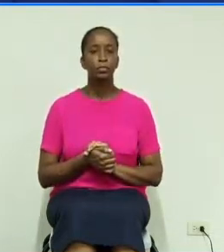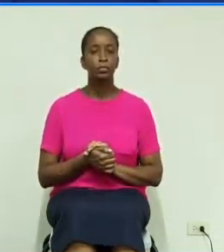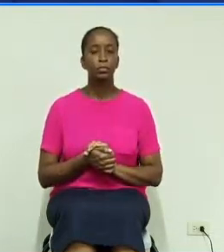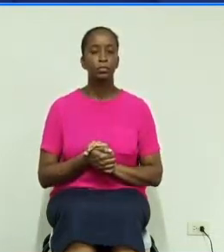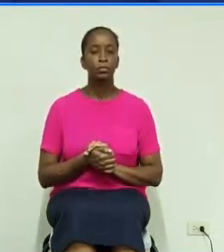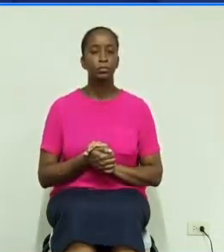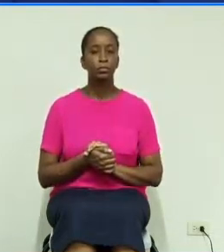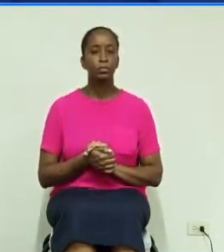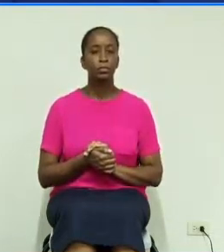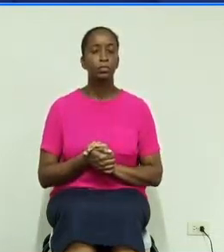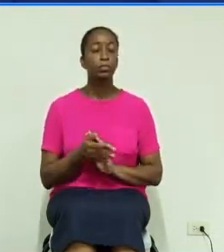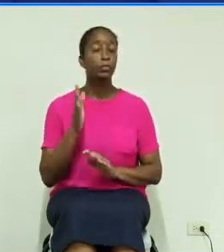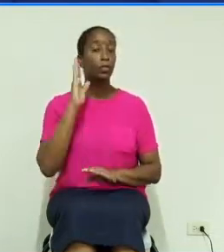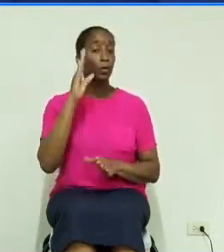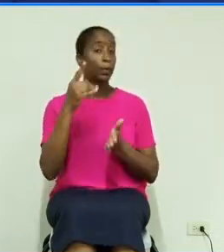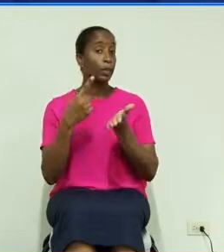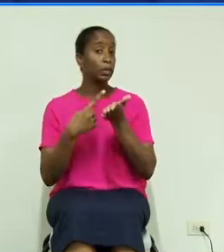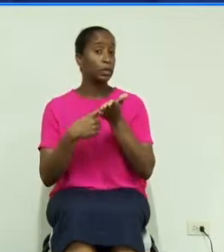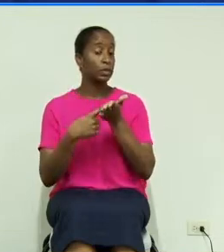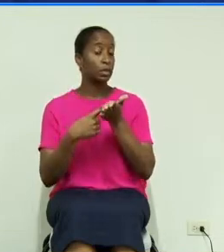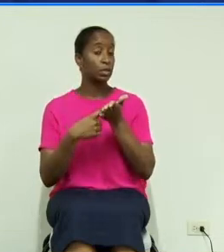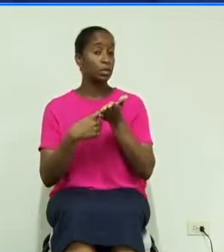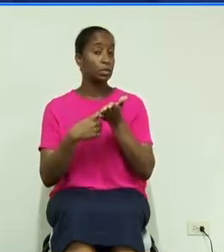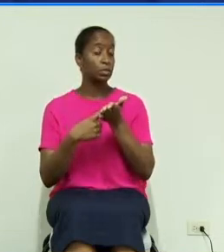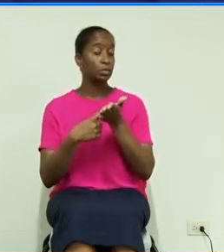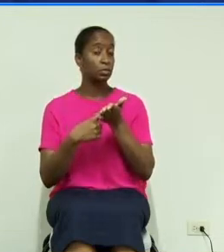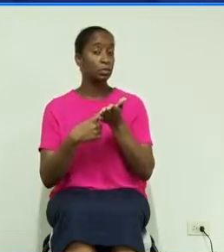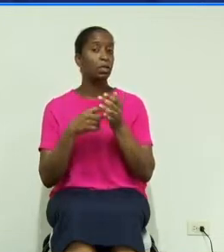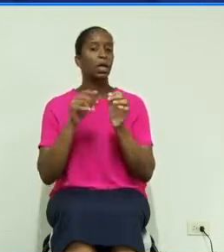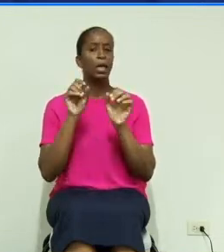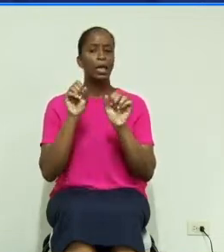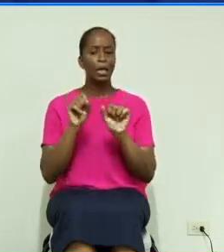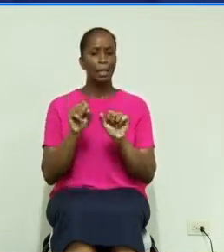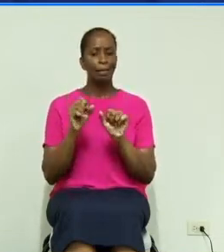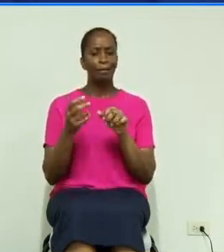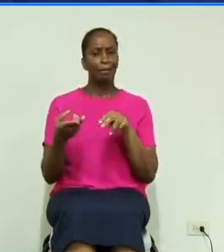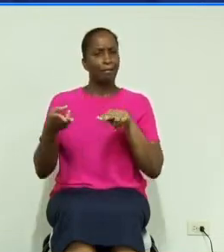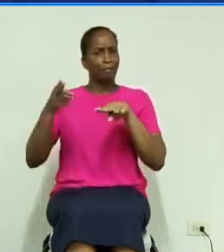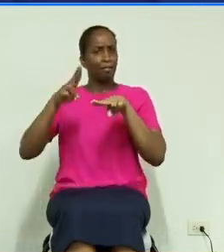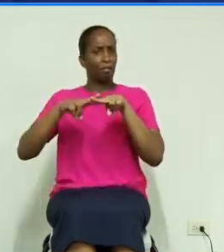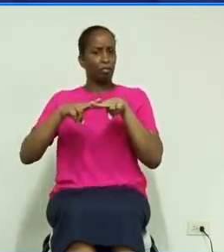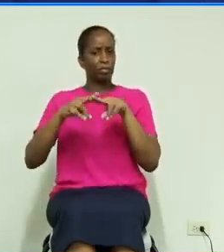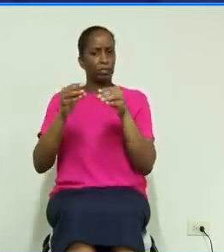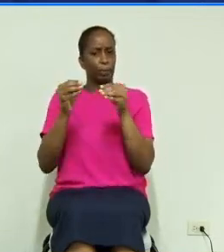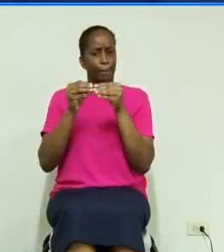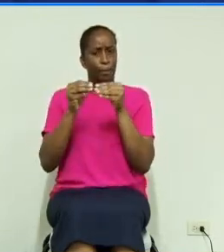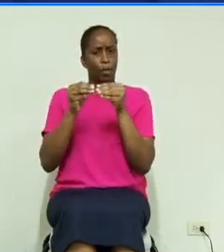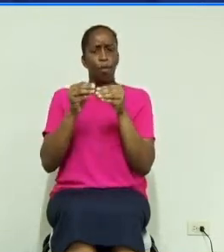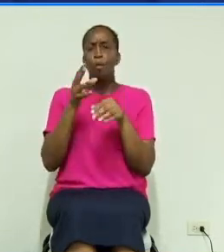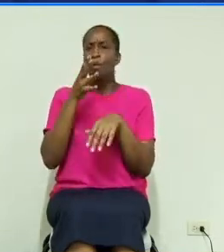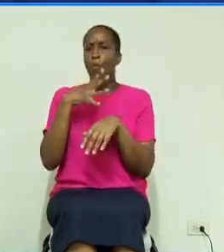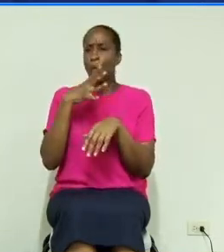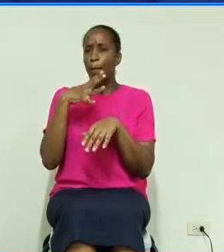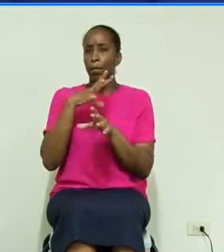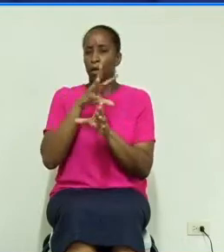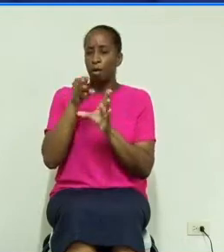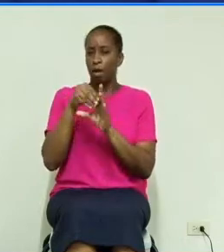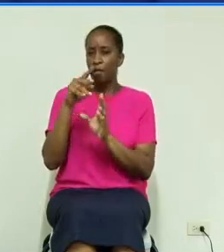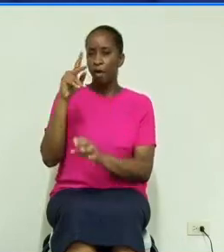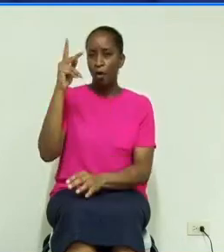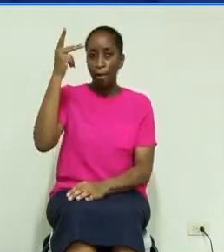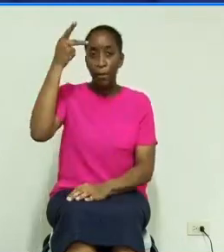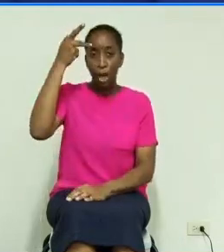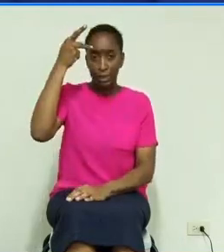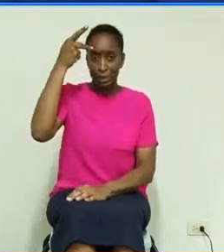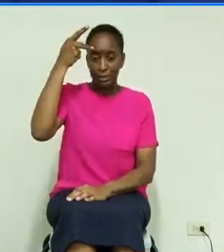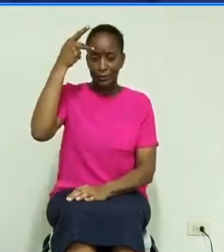can strategically include or enhance women's participation in politics, right? But even as we see the increase